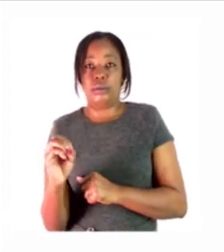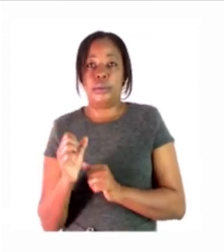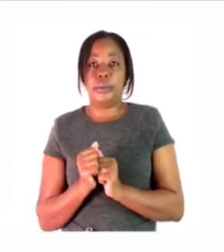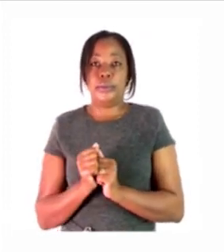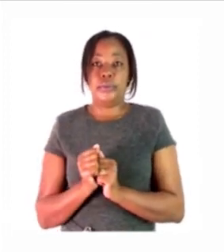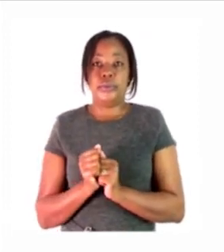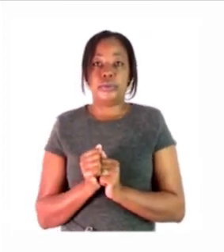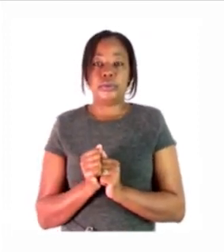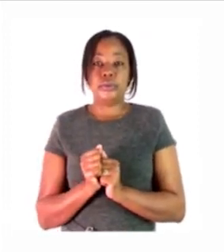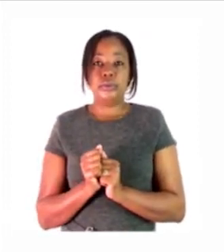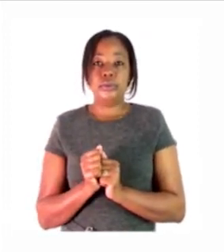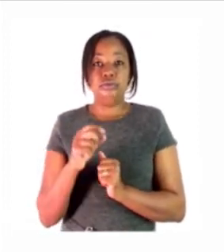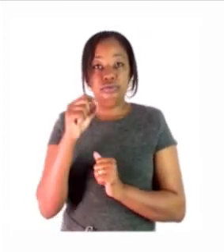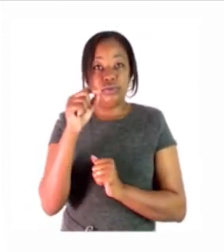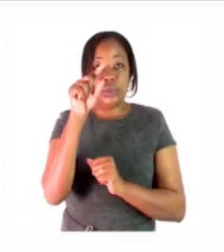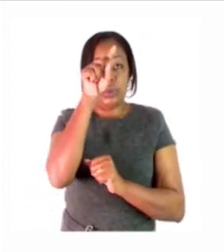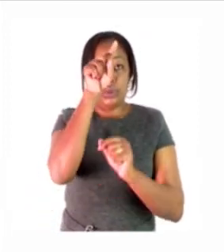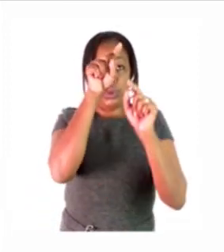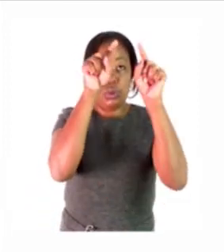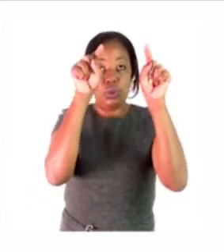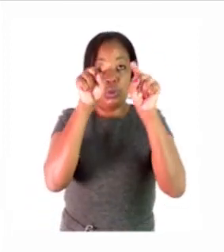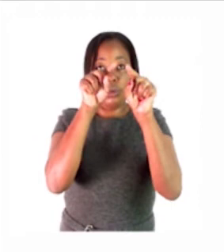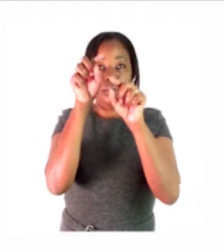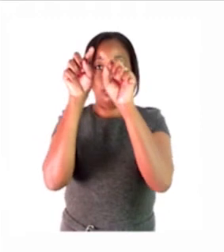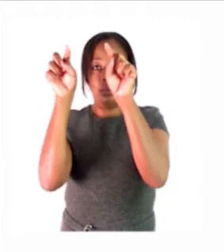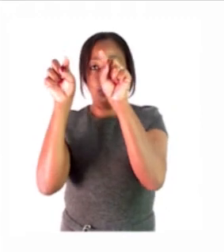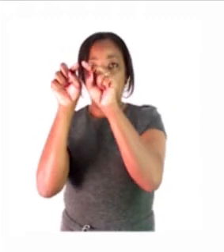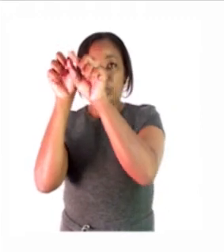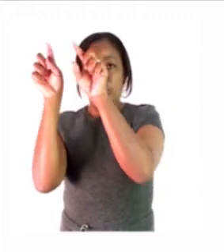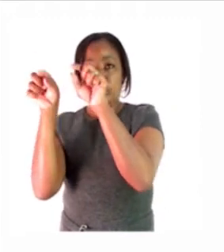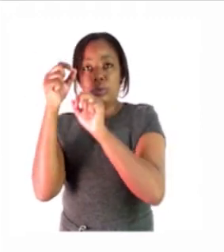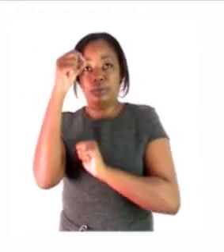top, you have to fill in that number so that you know which numbers are